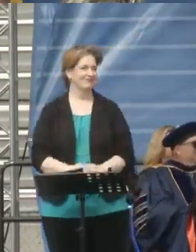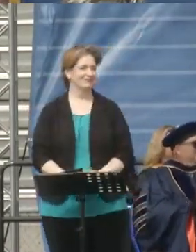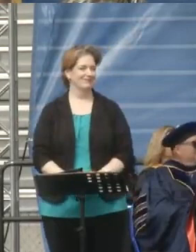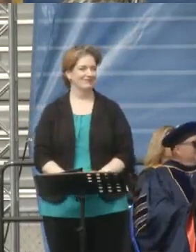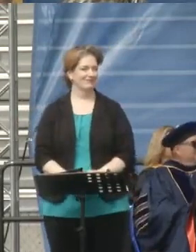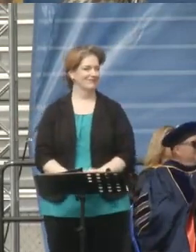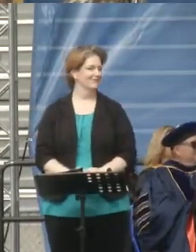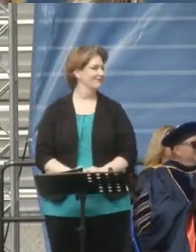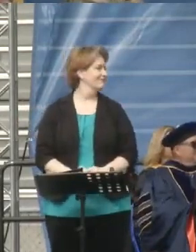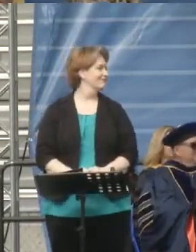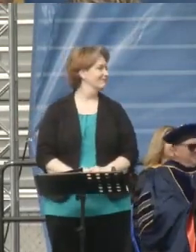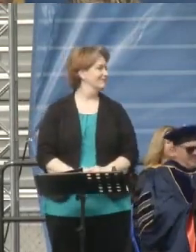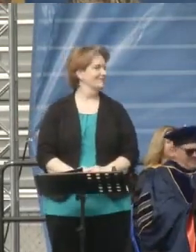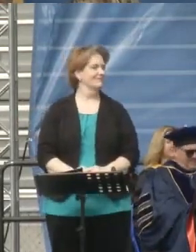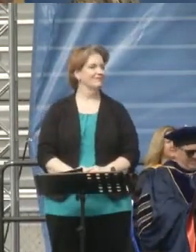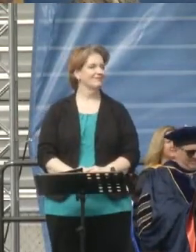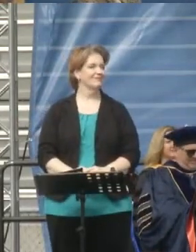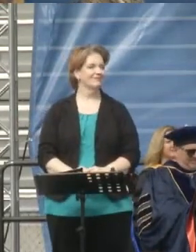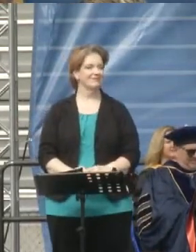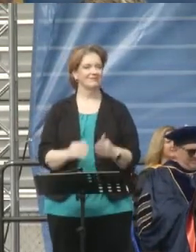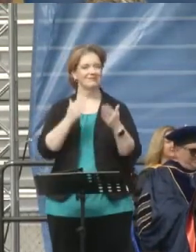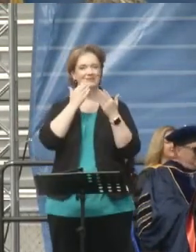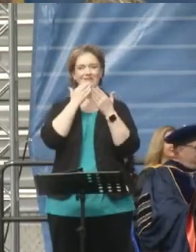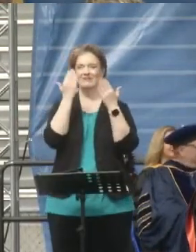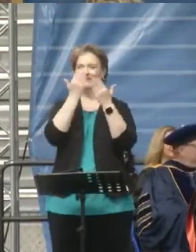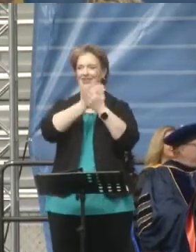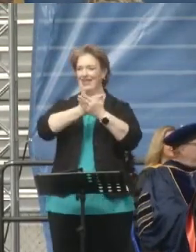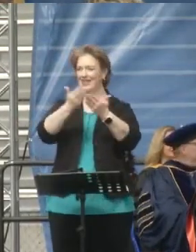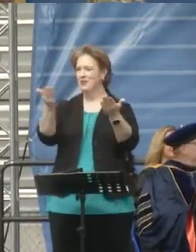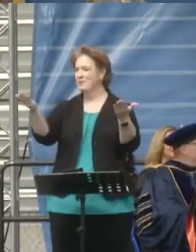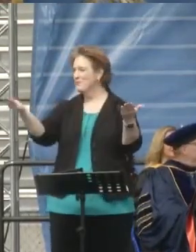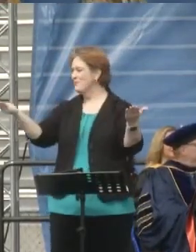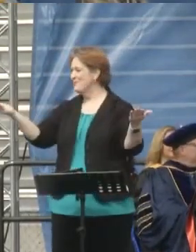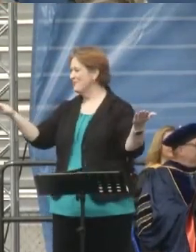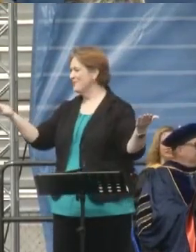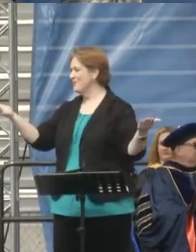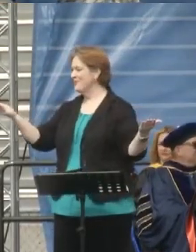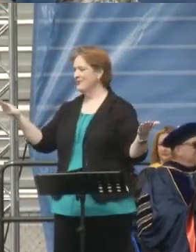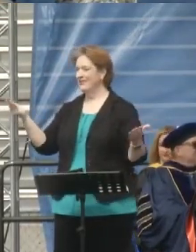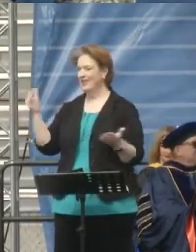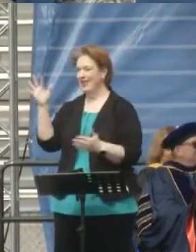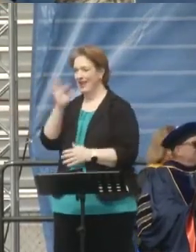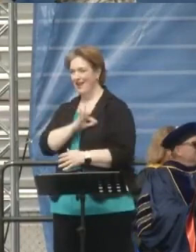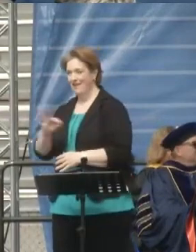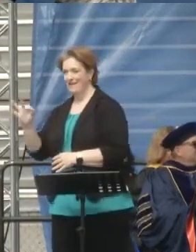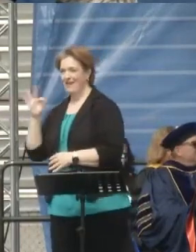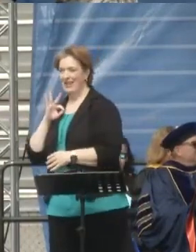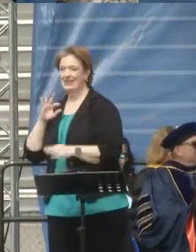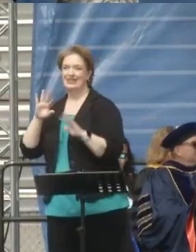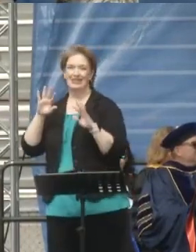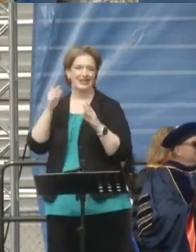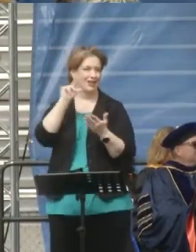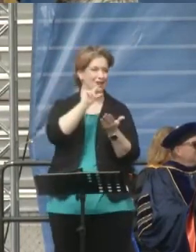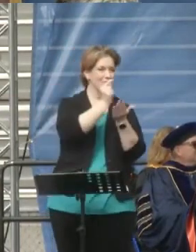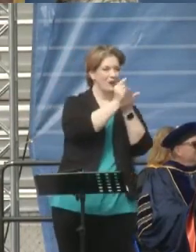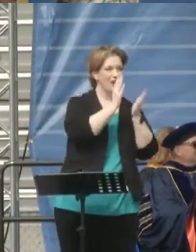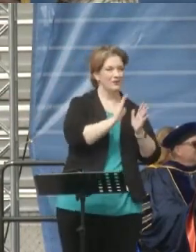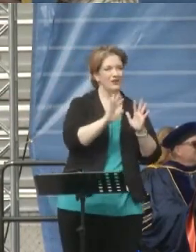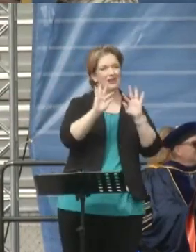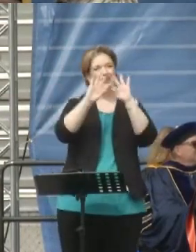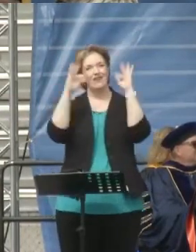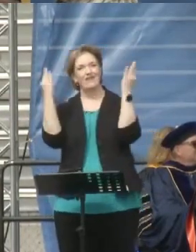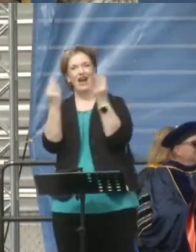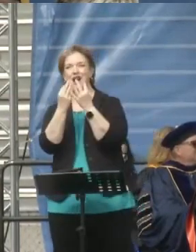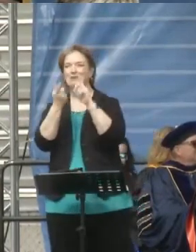And thank you to all of you graduates, faculty, family, and friends for including